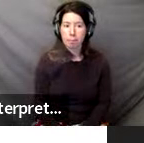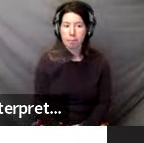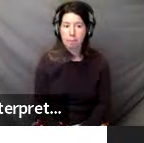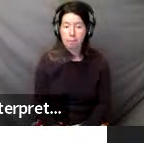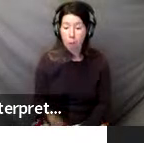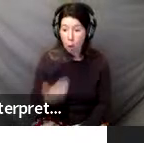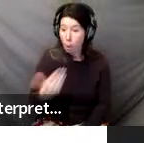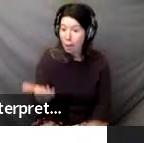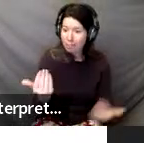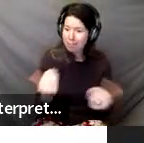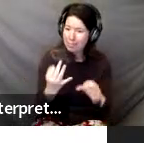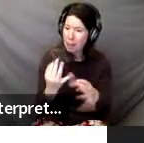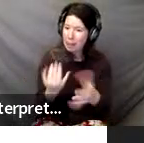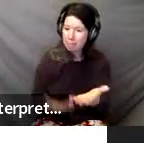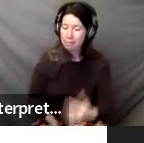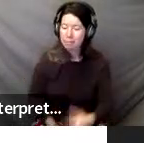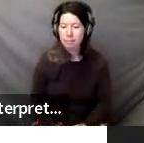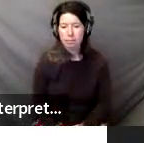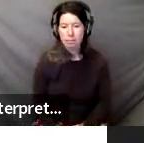Go ahead and share your feedback, John.